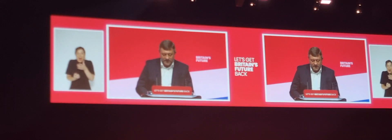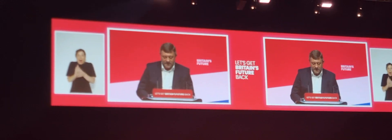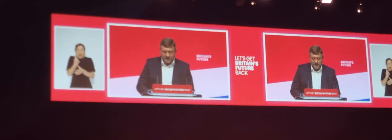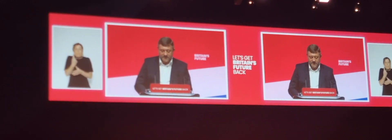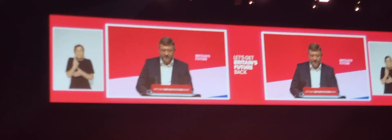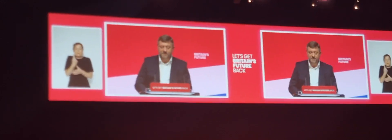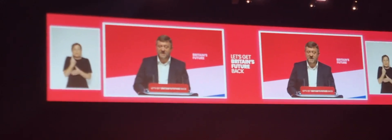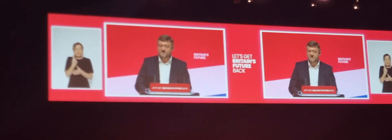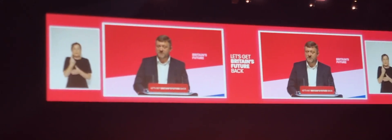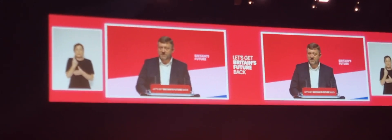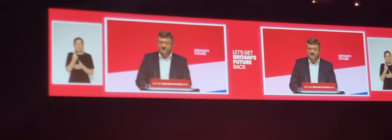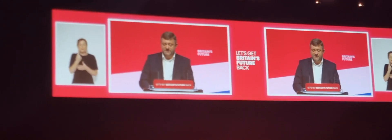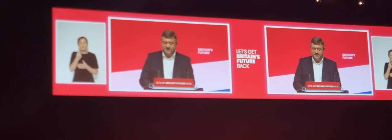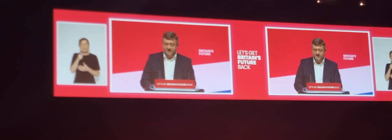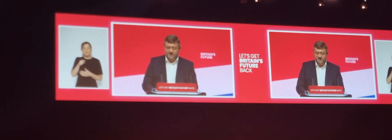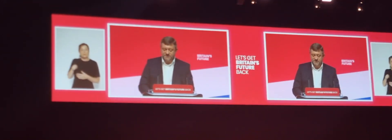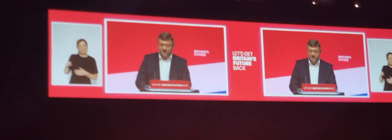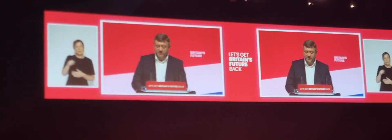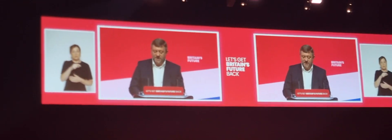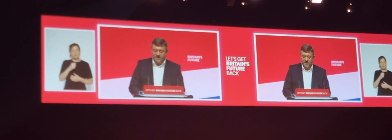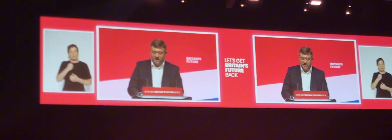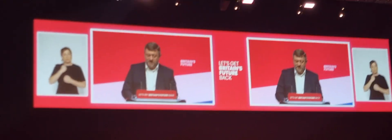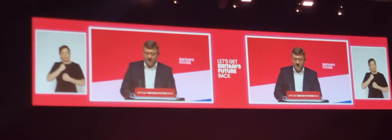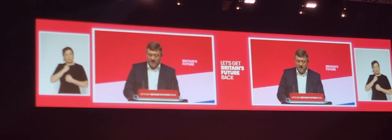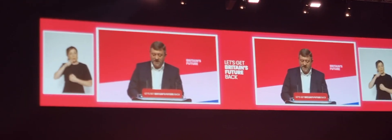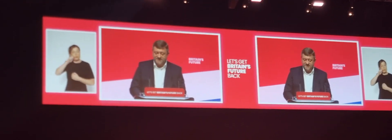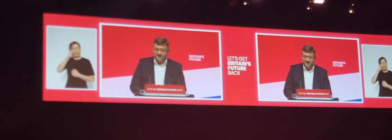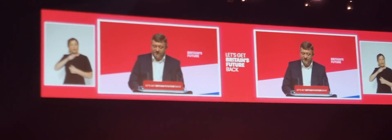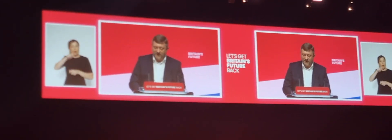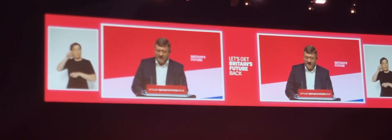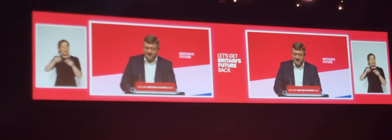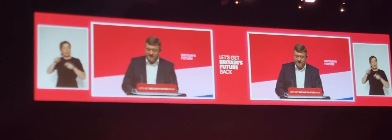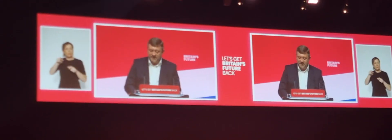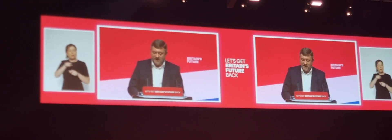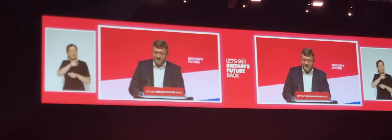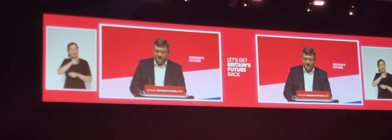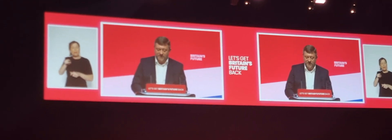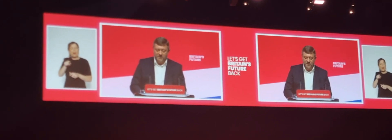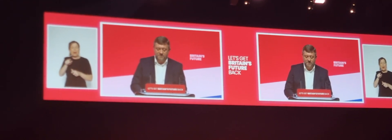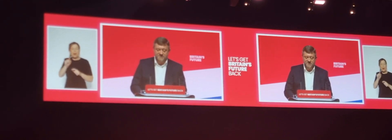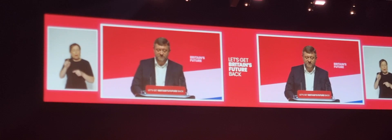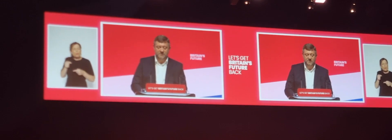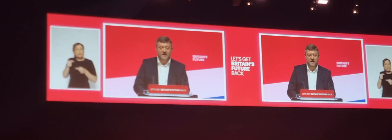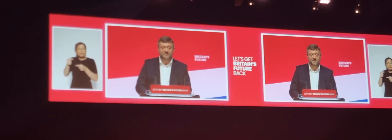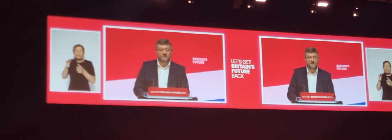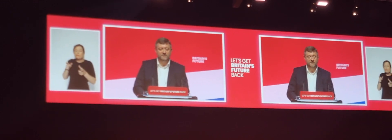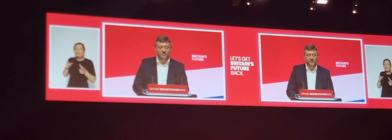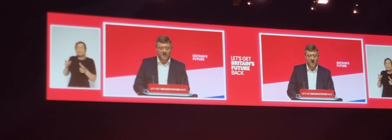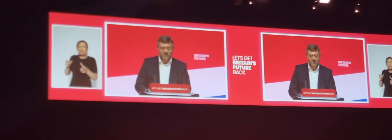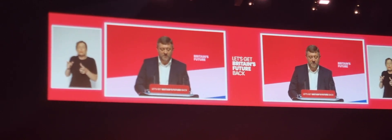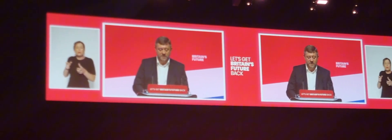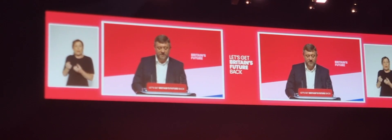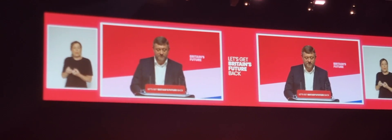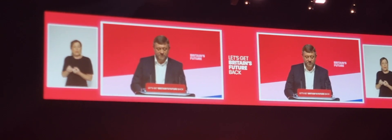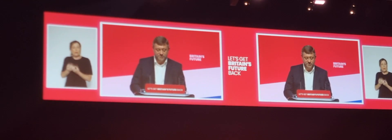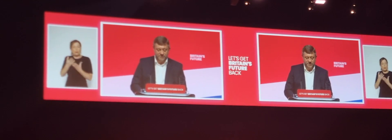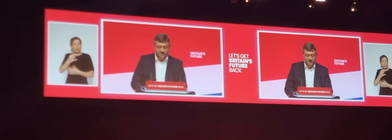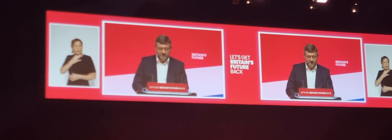day the best my brothers and sisters in Ukraine are sacrificing their lives for our peaceful life, for